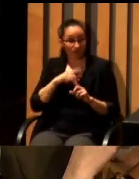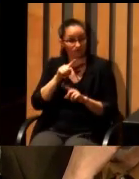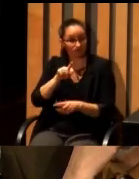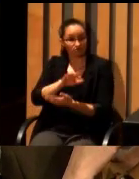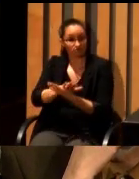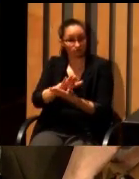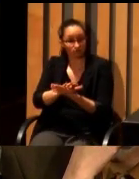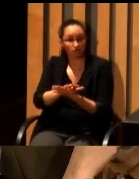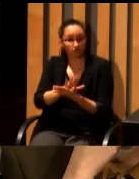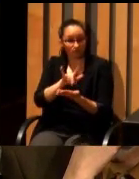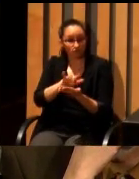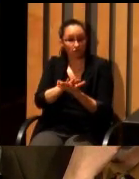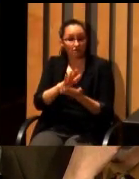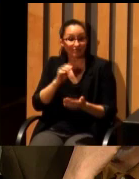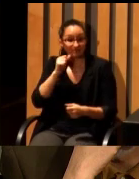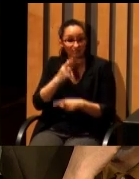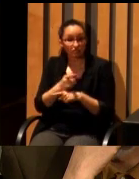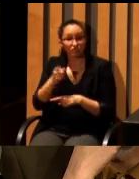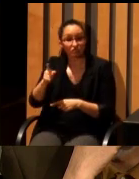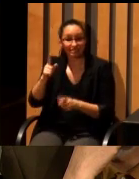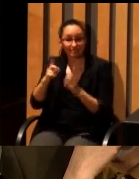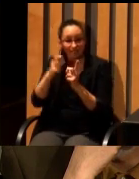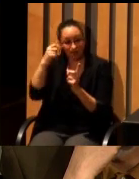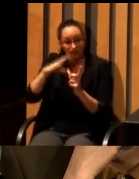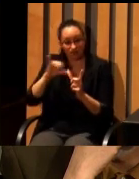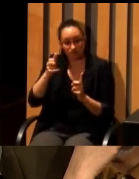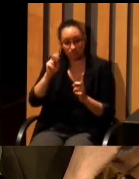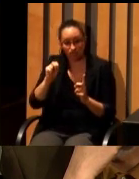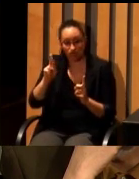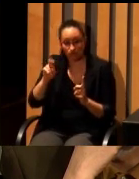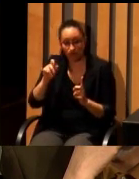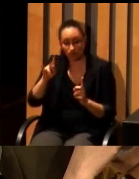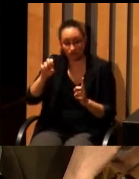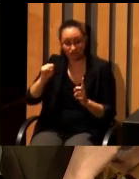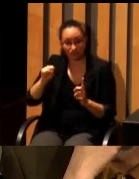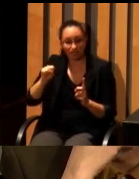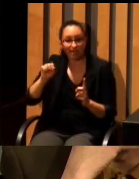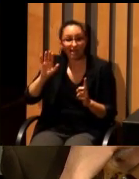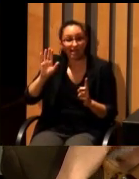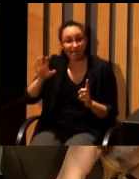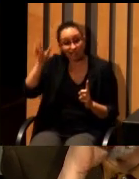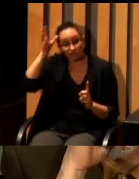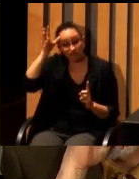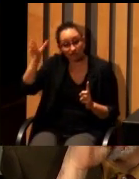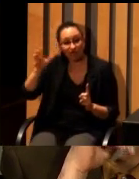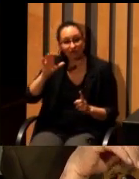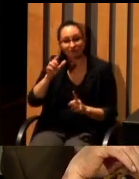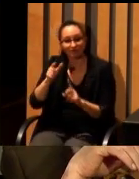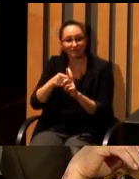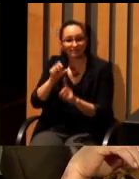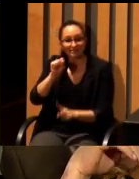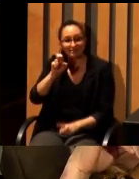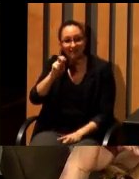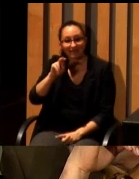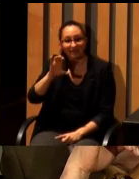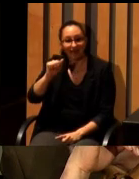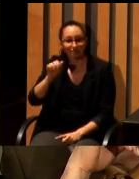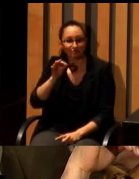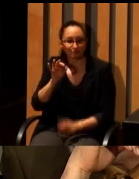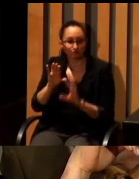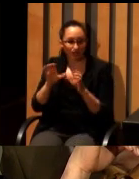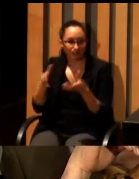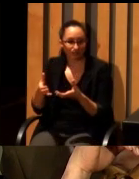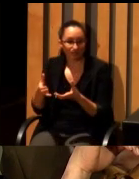John Roberts, whose maternal grandfather was Seneca. Moira and her future husband would take my brother and me to the